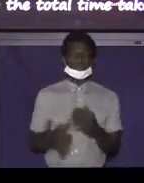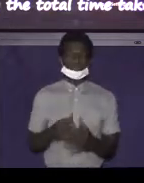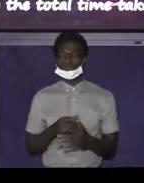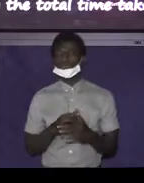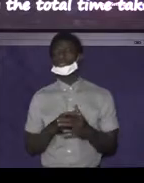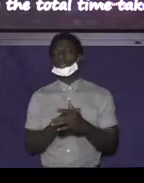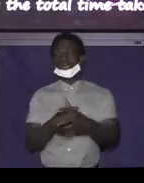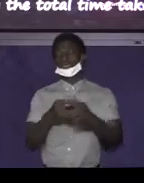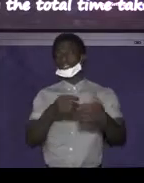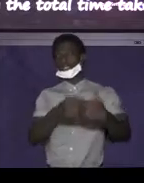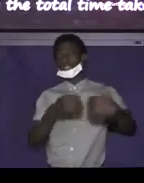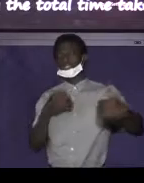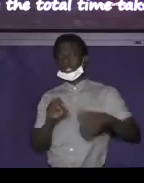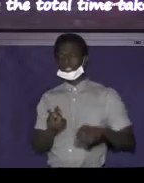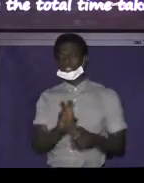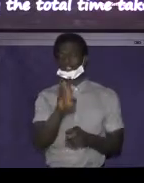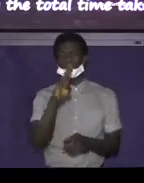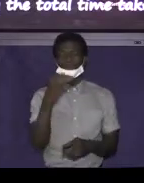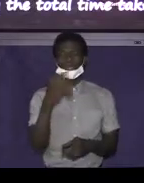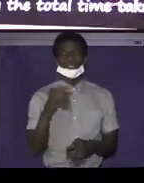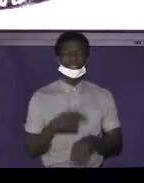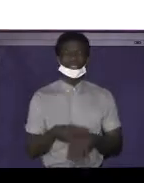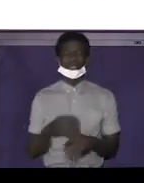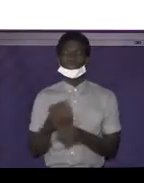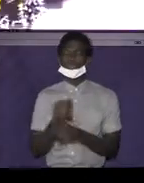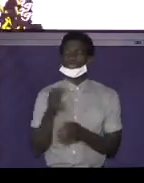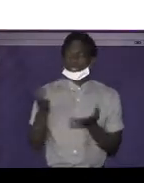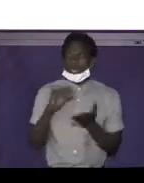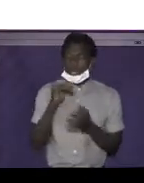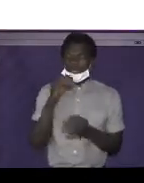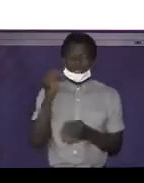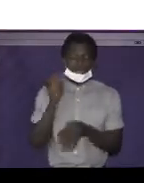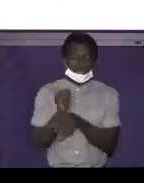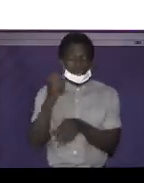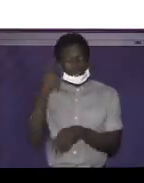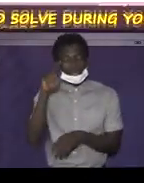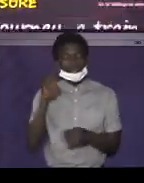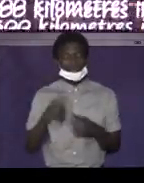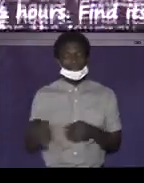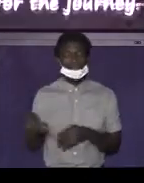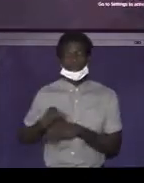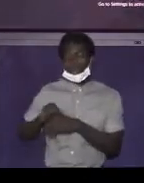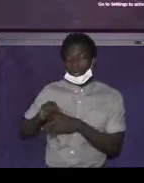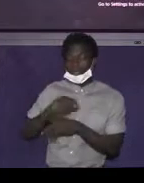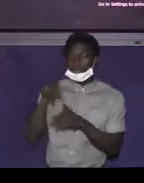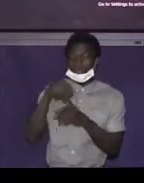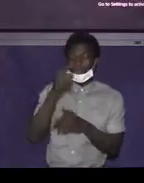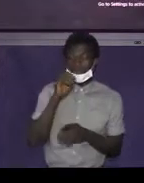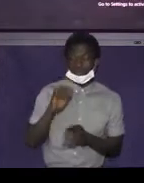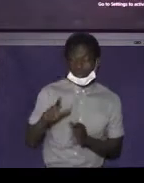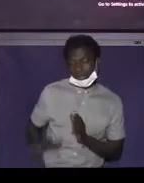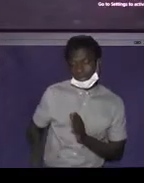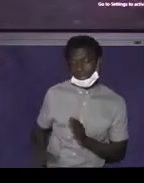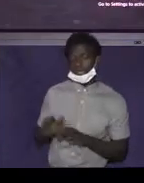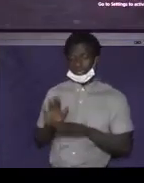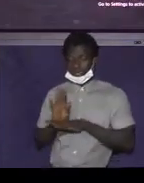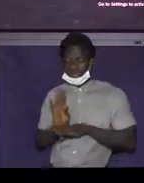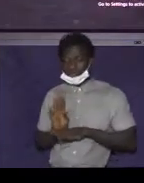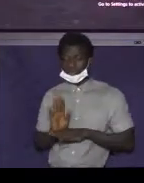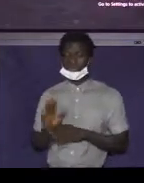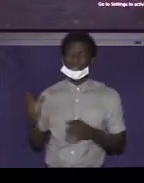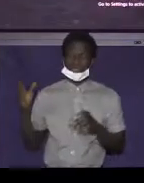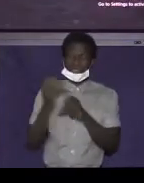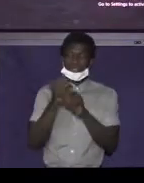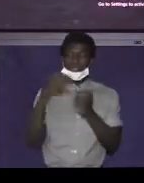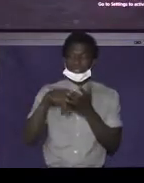total time taken. Here is an assignment for you to practice with when you are less busy, my friend.